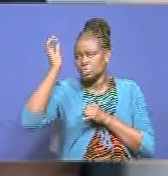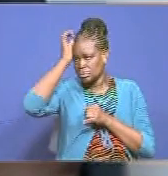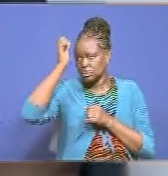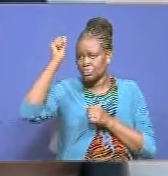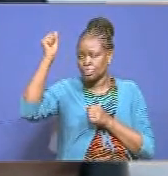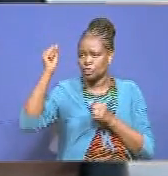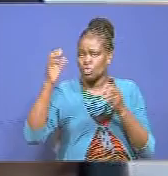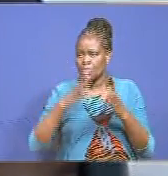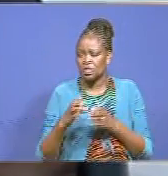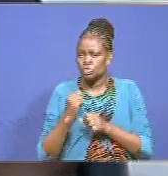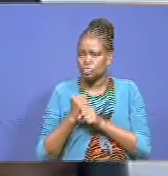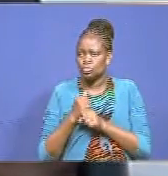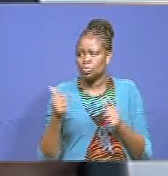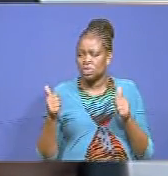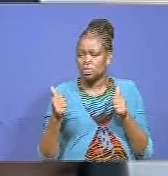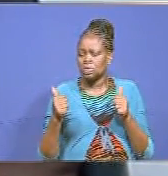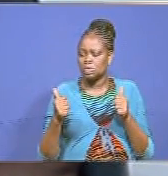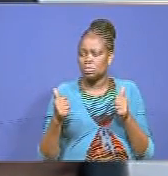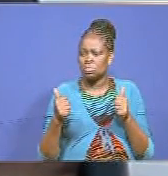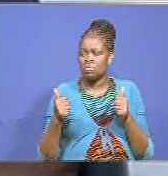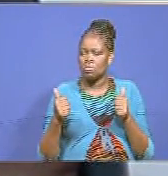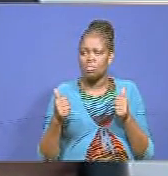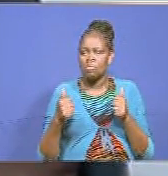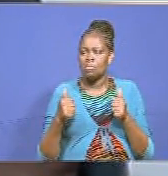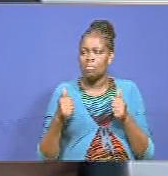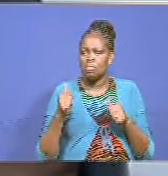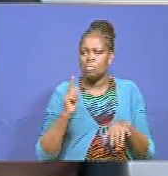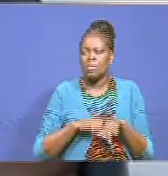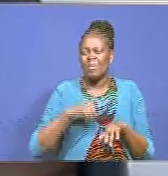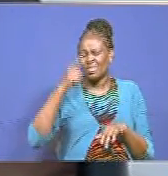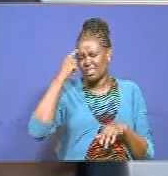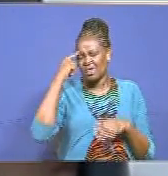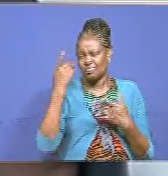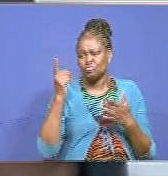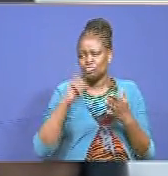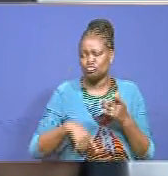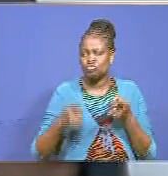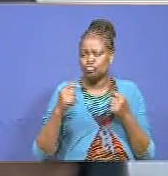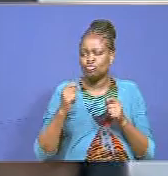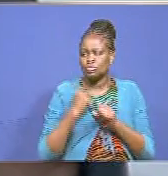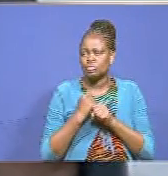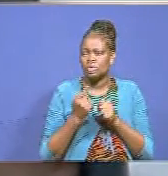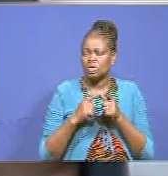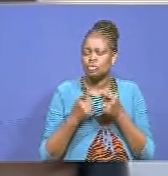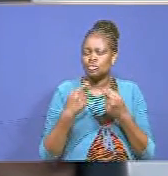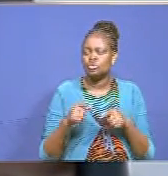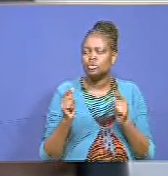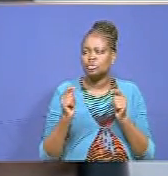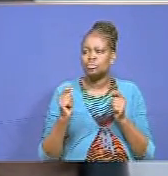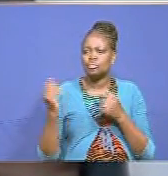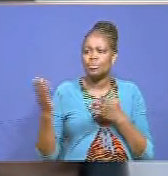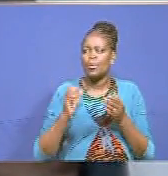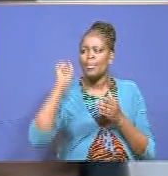political party is doing well. So far, if you look at what she's tried to do, she's tried to streamline and bring political